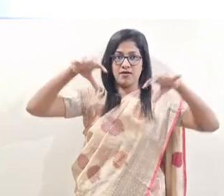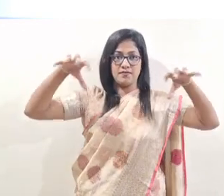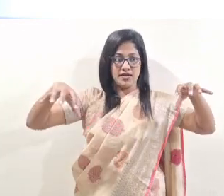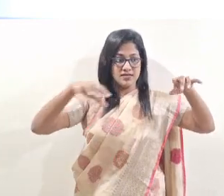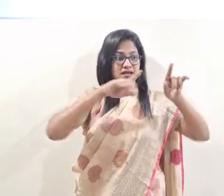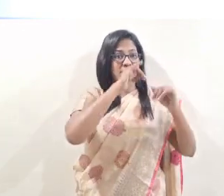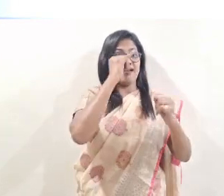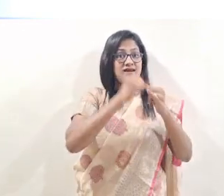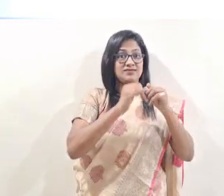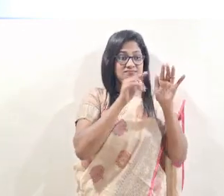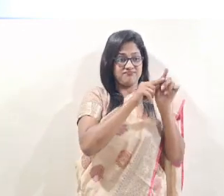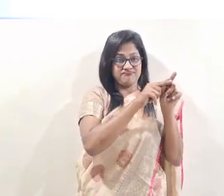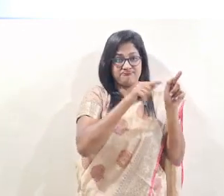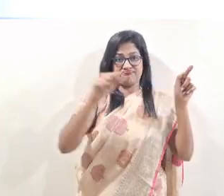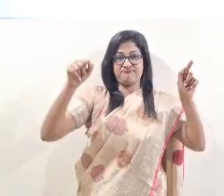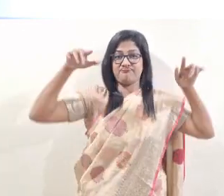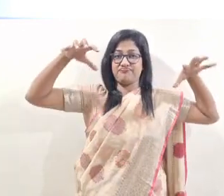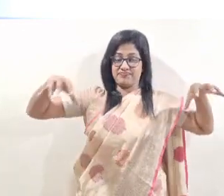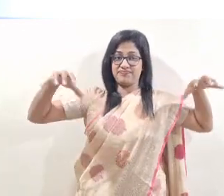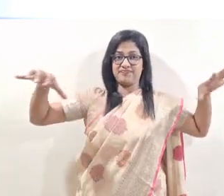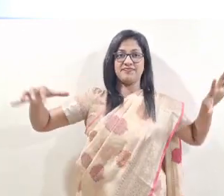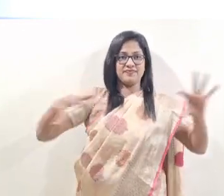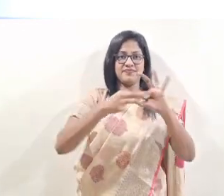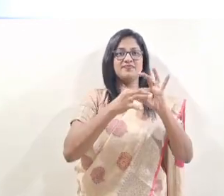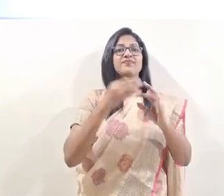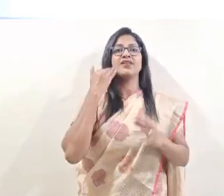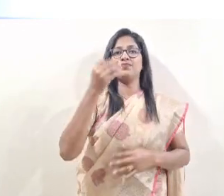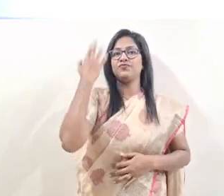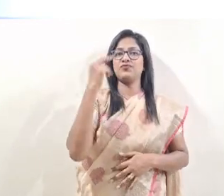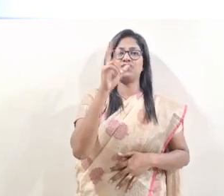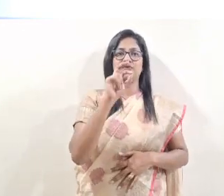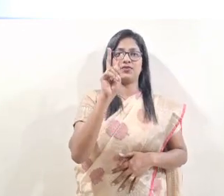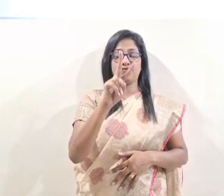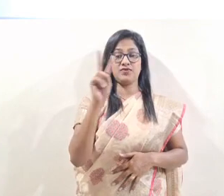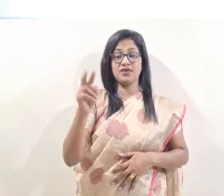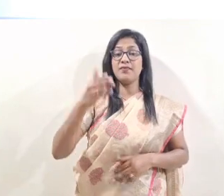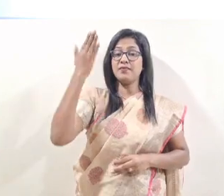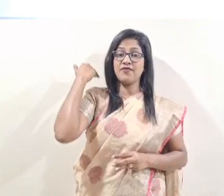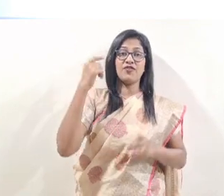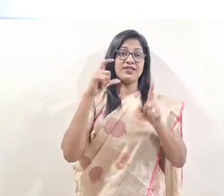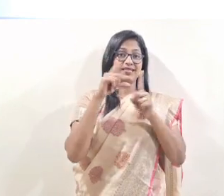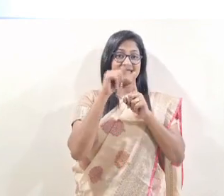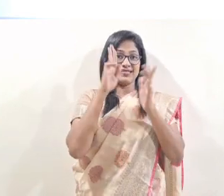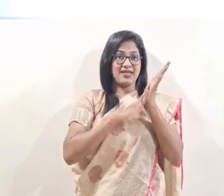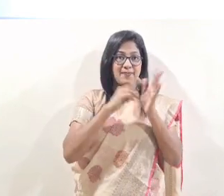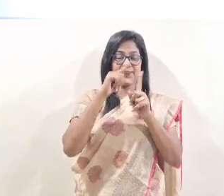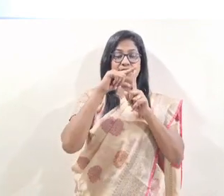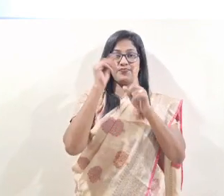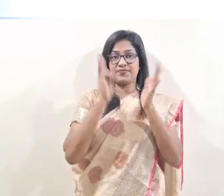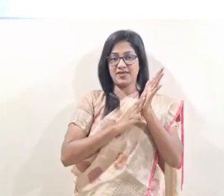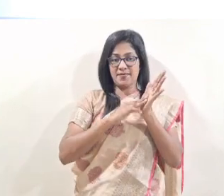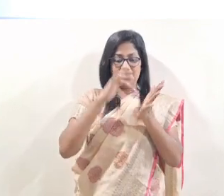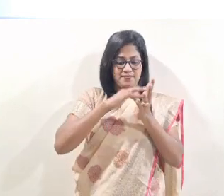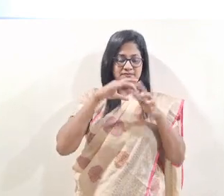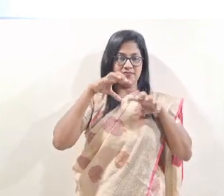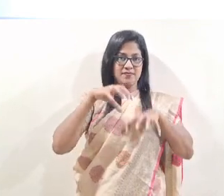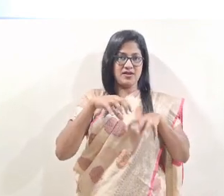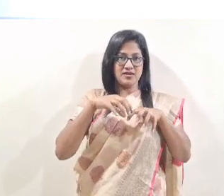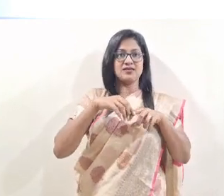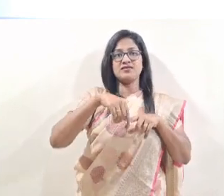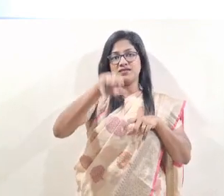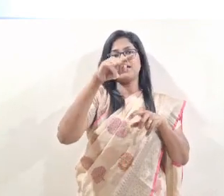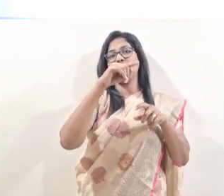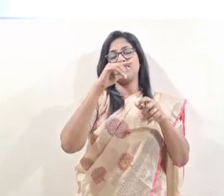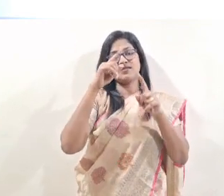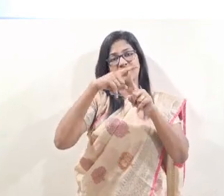which got completed in 22. Otherwise, between Dum Dum, that is the airport, and the